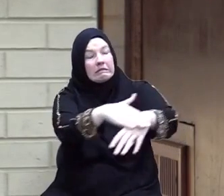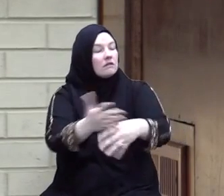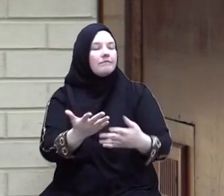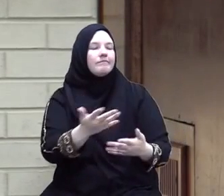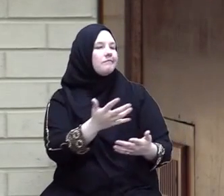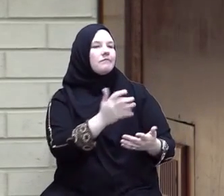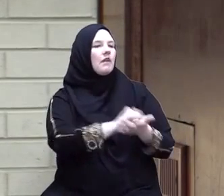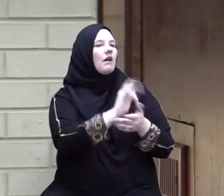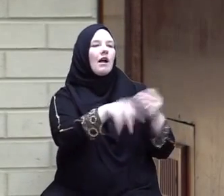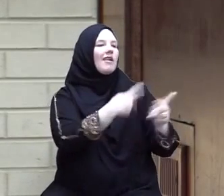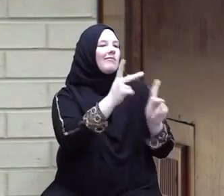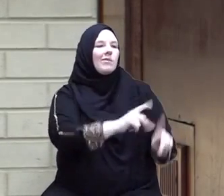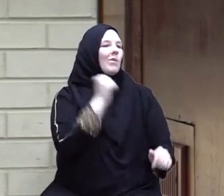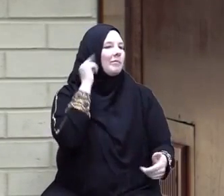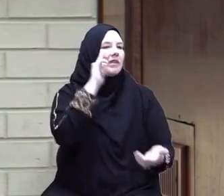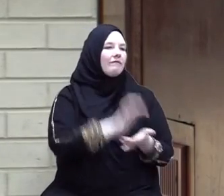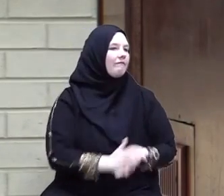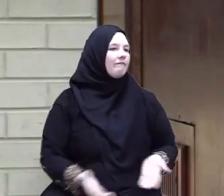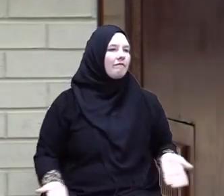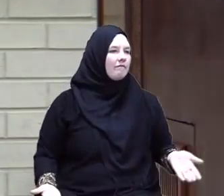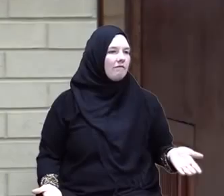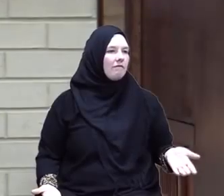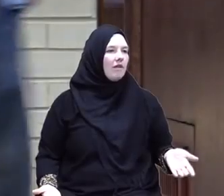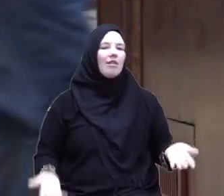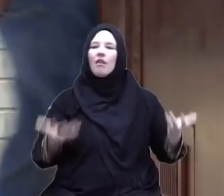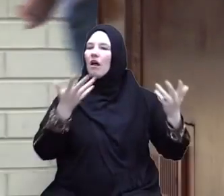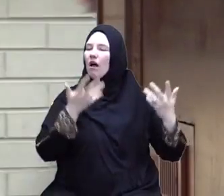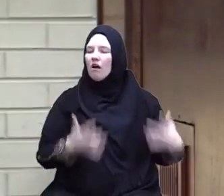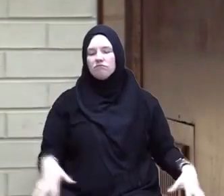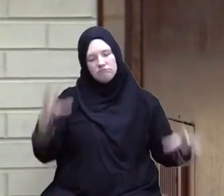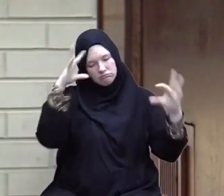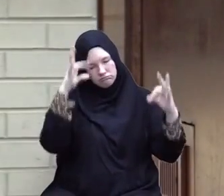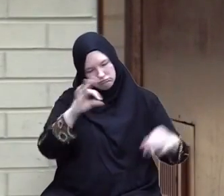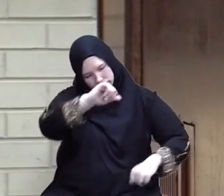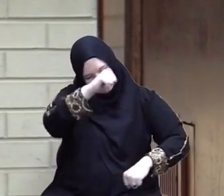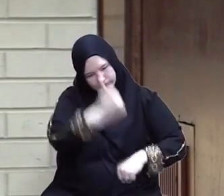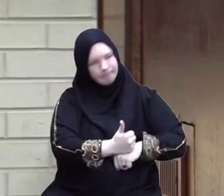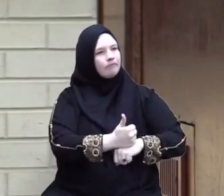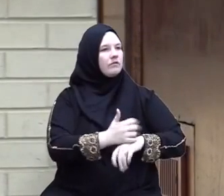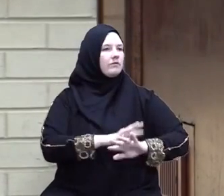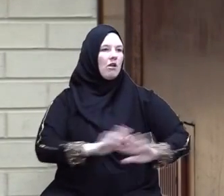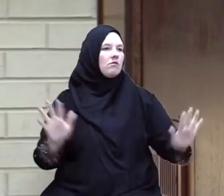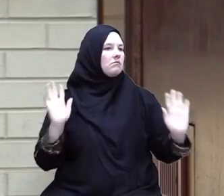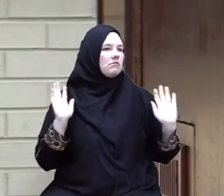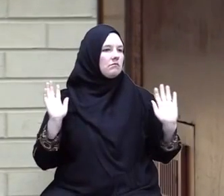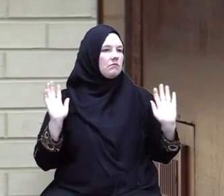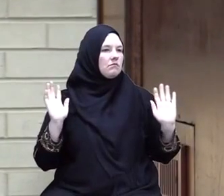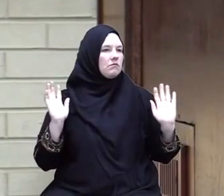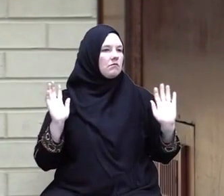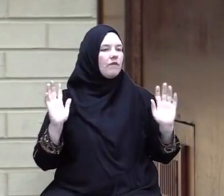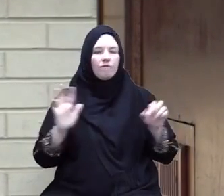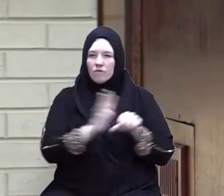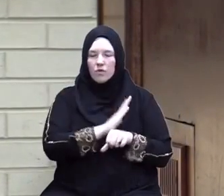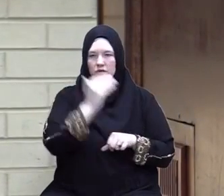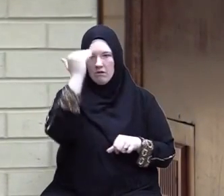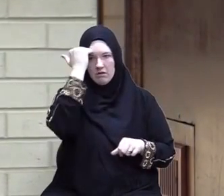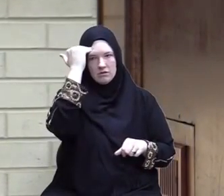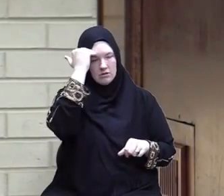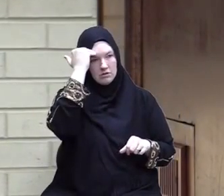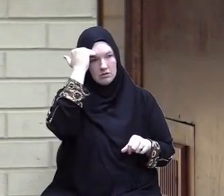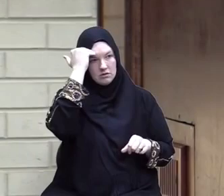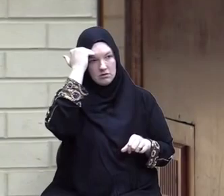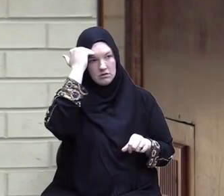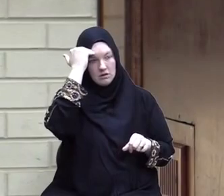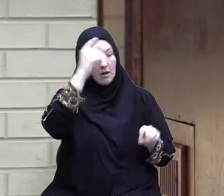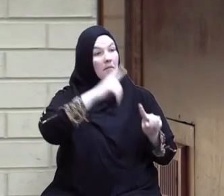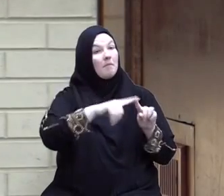to believe. Why? They already made a choice based on clear knowledge and full knowledge. But